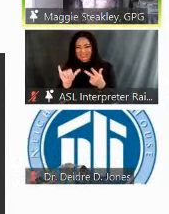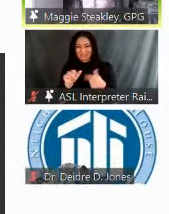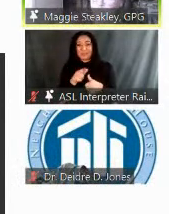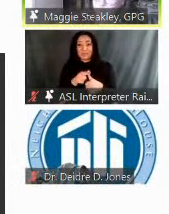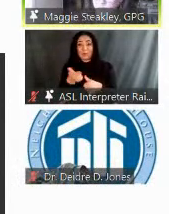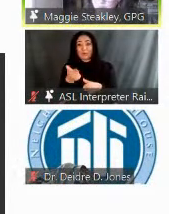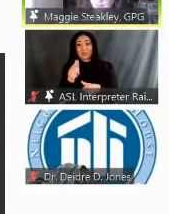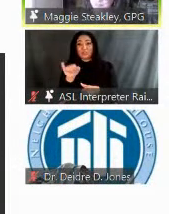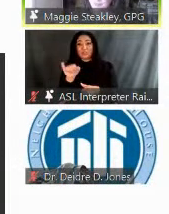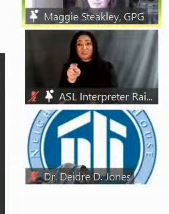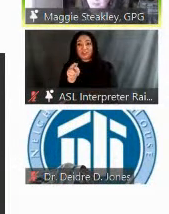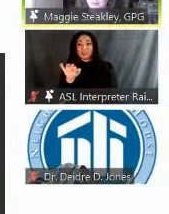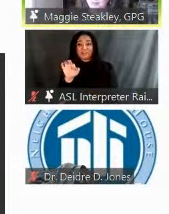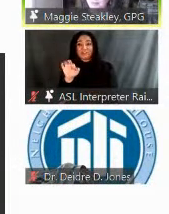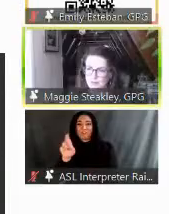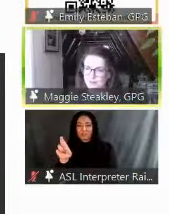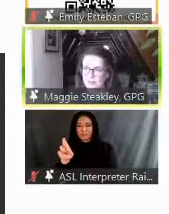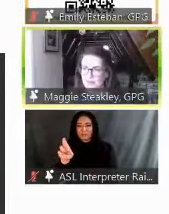turn it over to you.